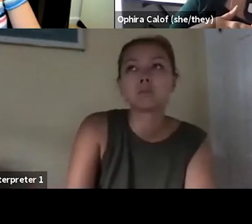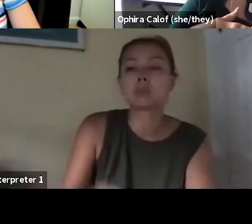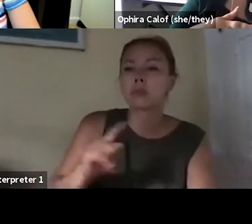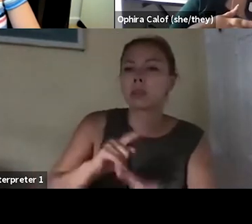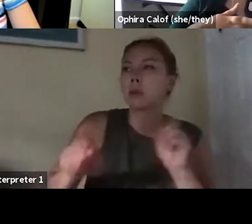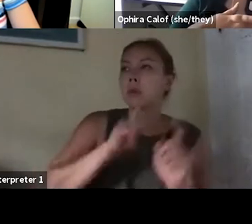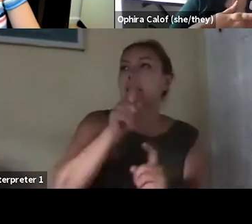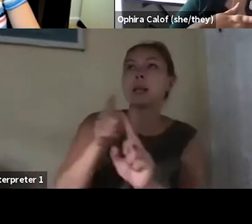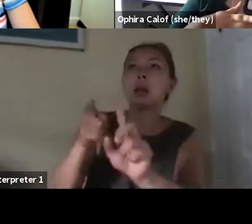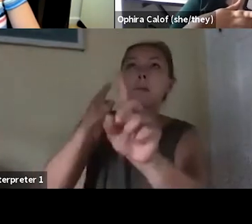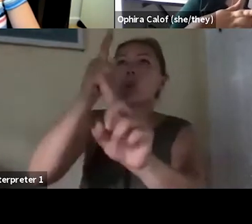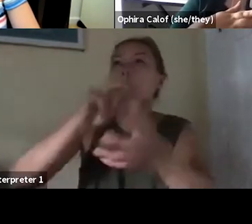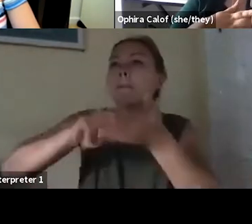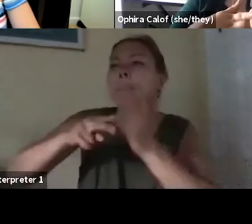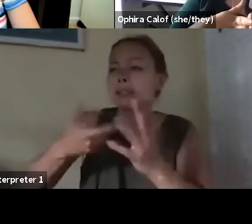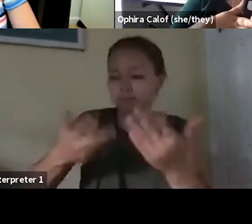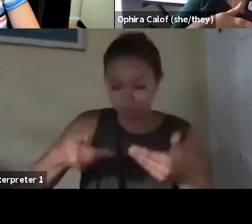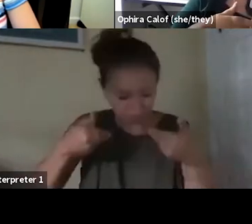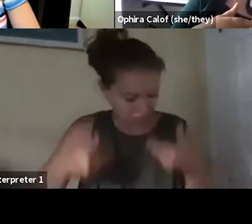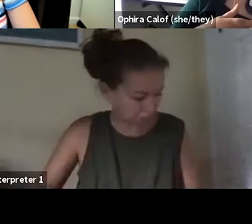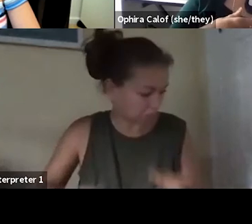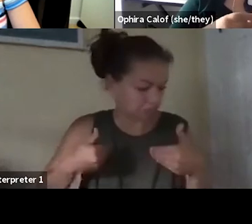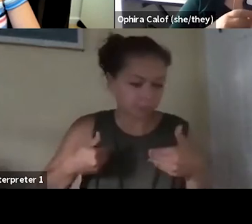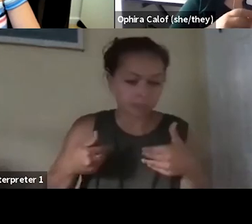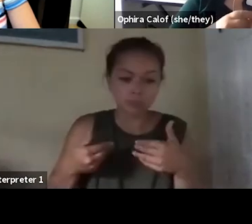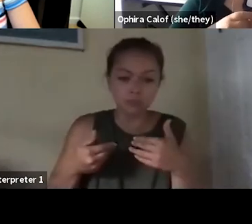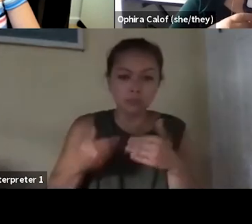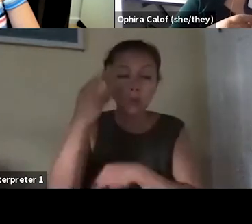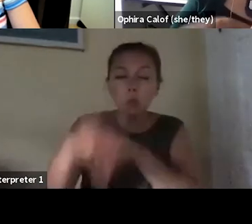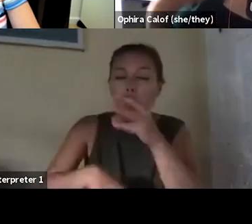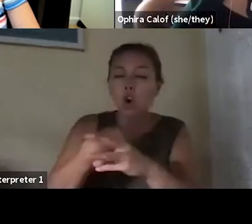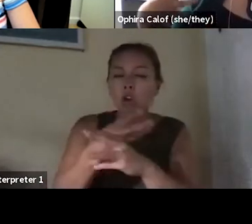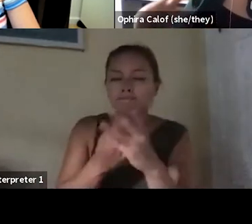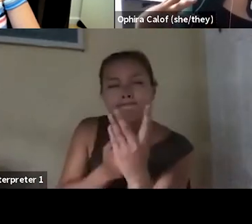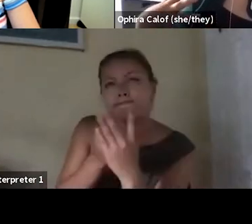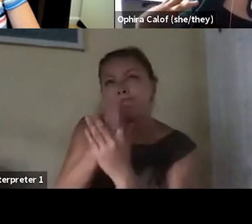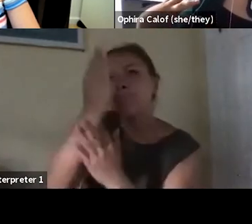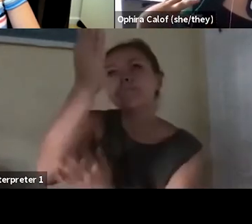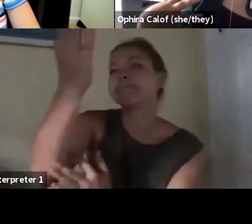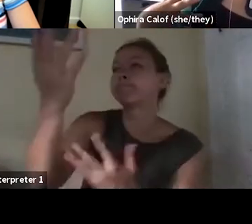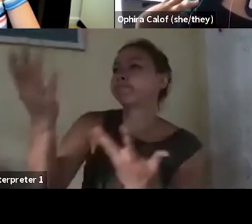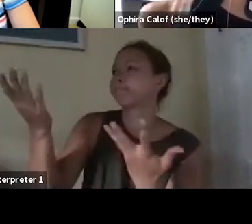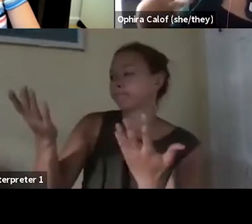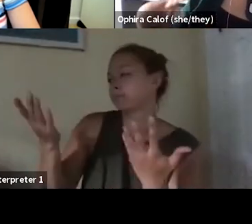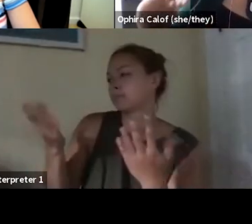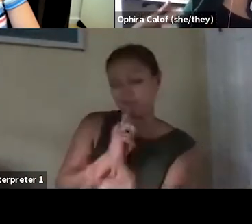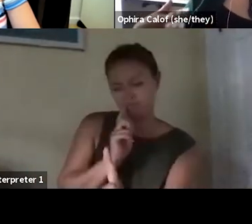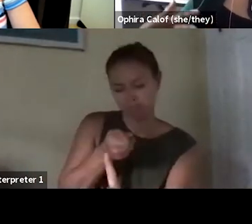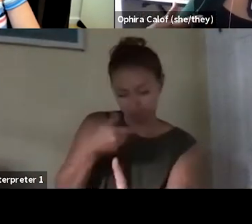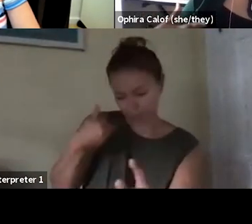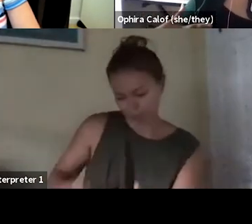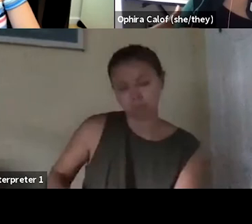be, and what it meant to kind of move through the world, specifically as, you know, a body